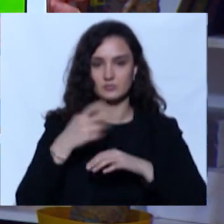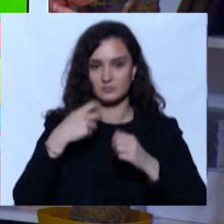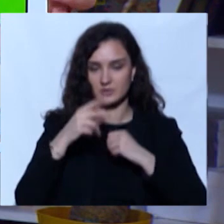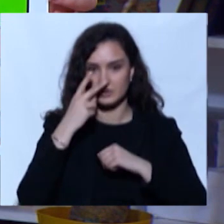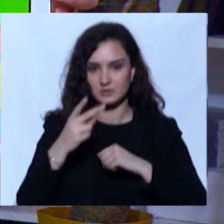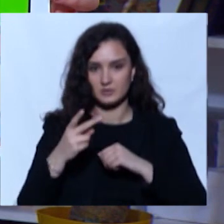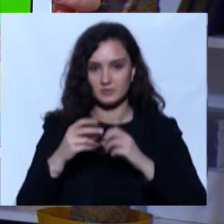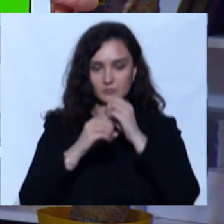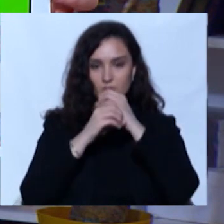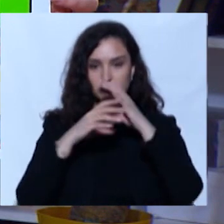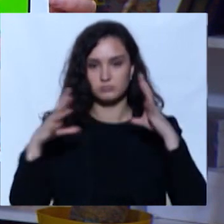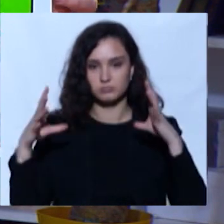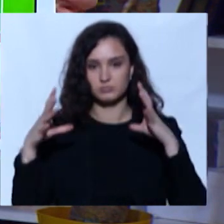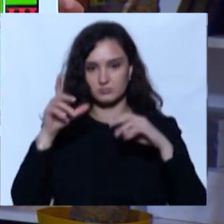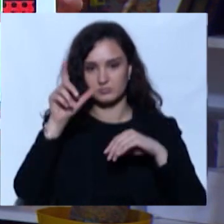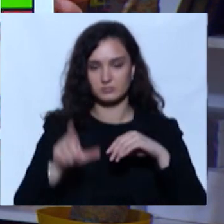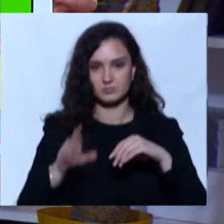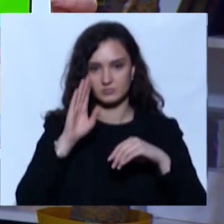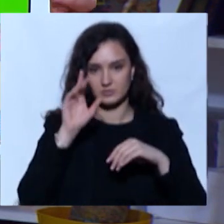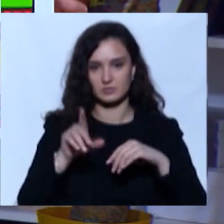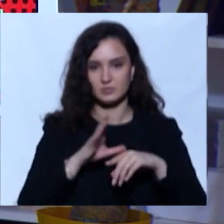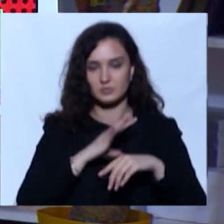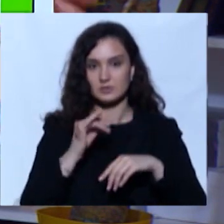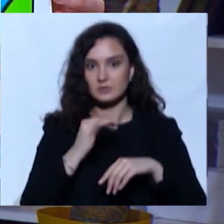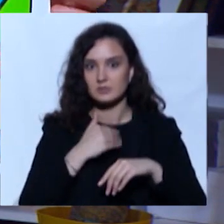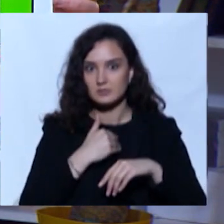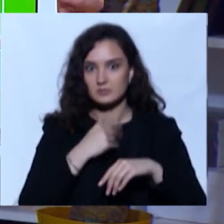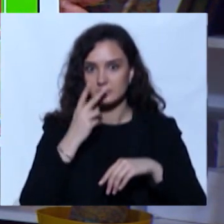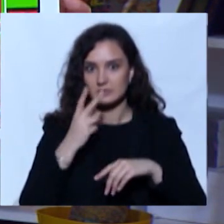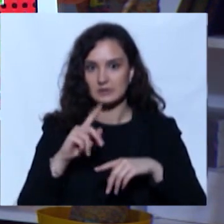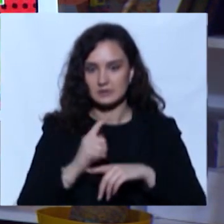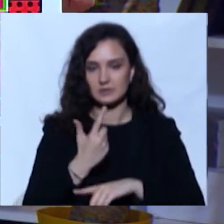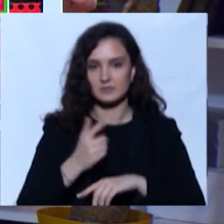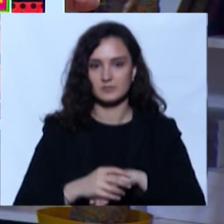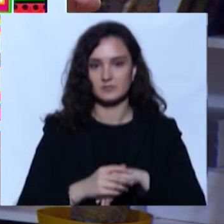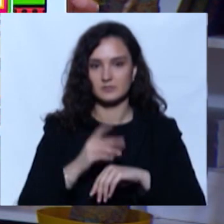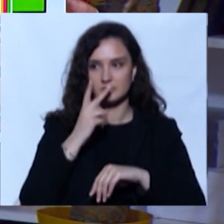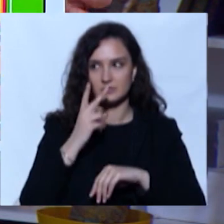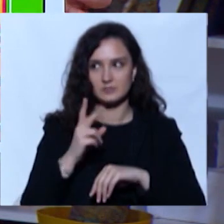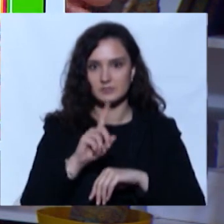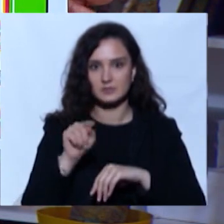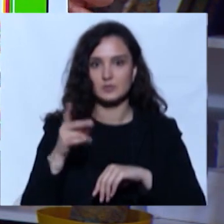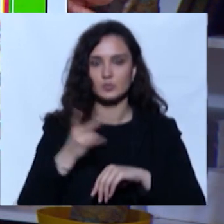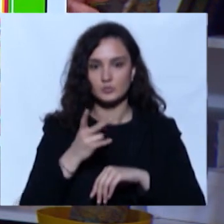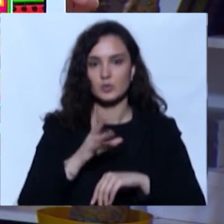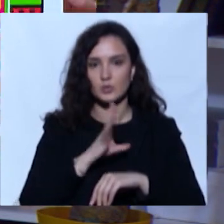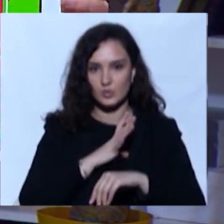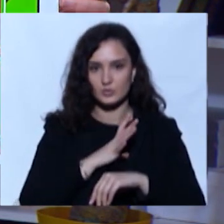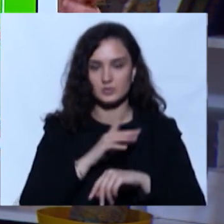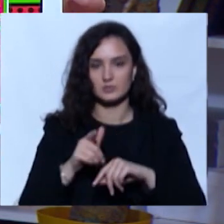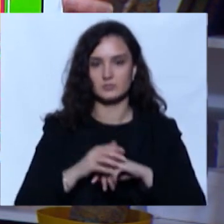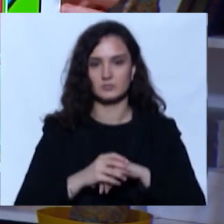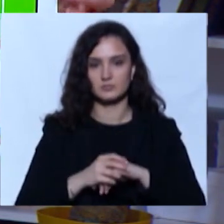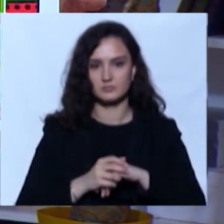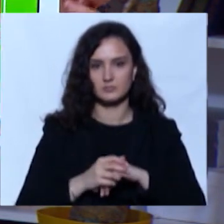saw a balloon man. He was curious again. He felt he must have a